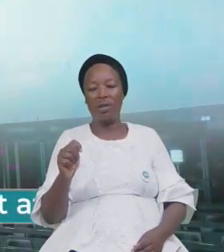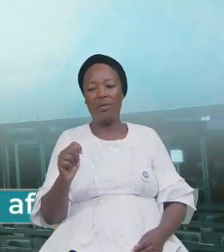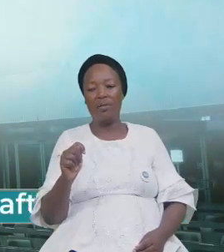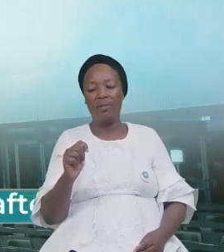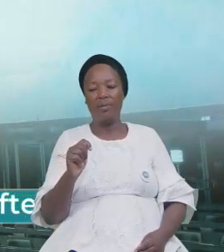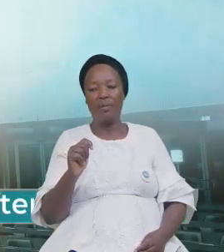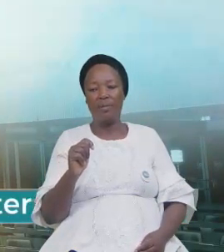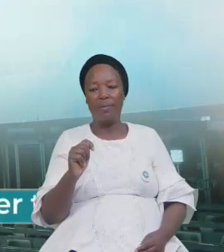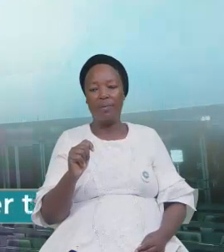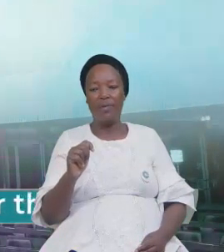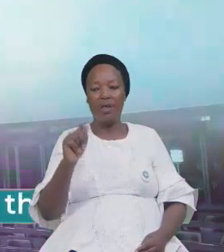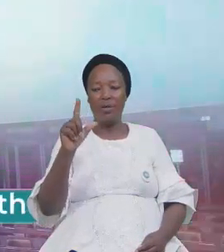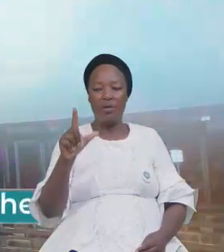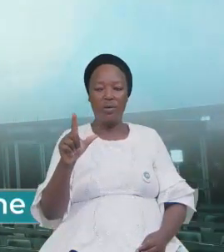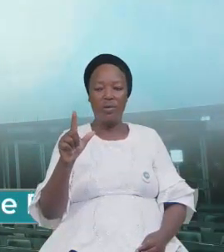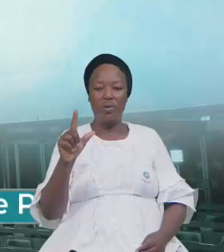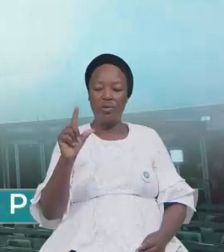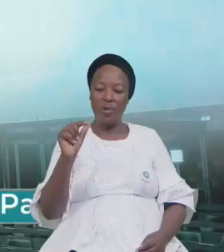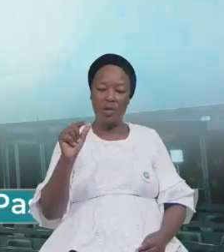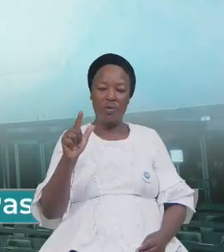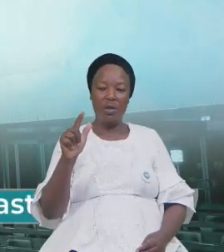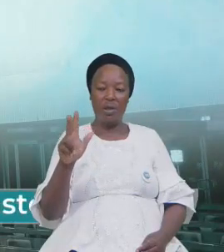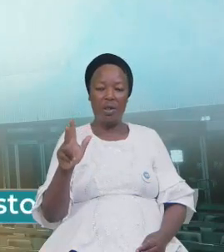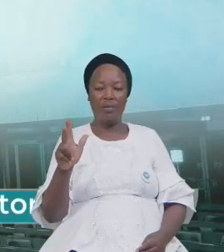August 2023. More details about this will be sent to you,